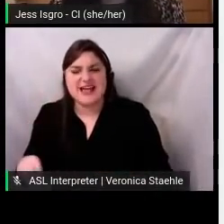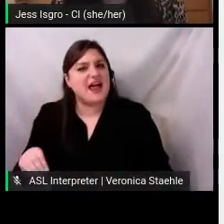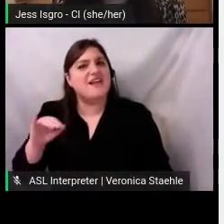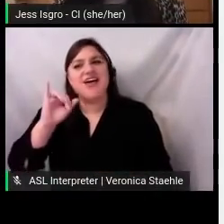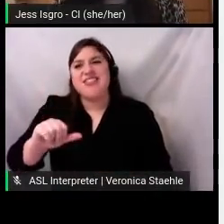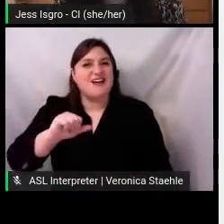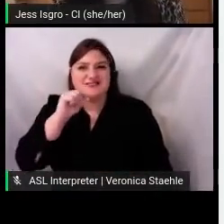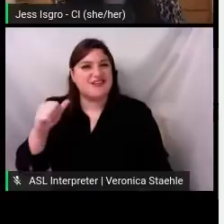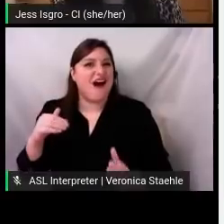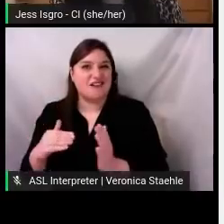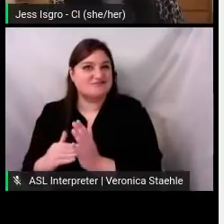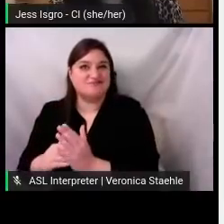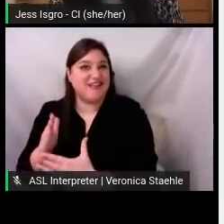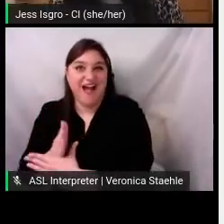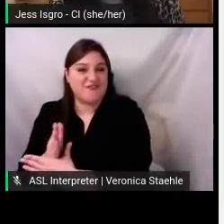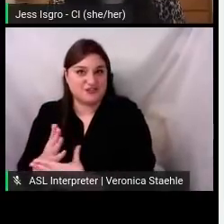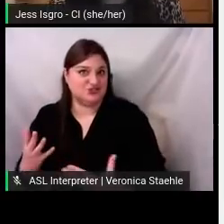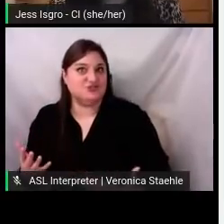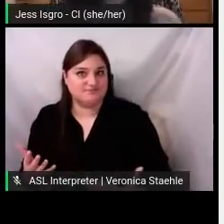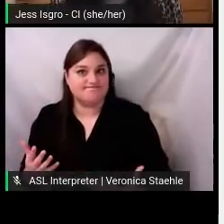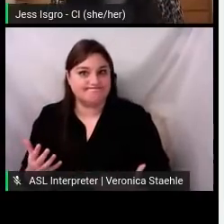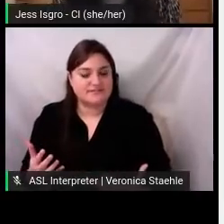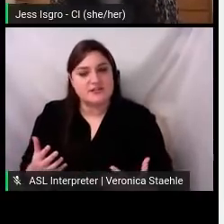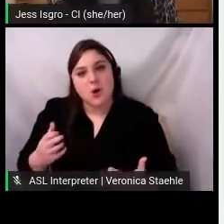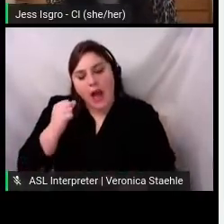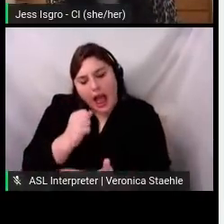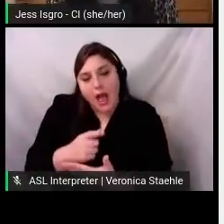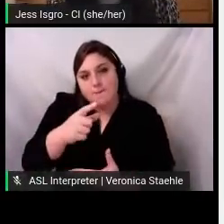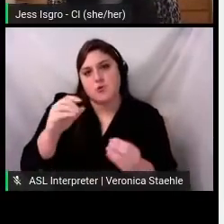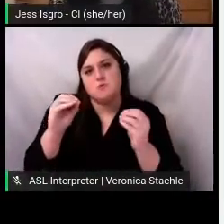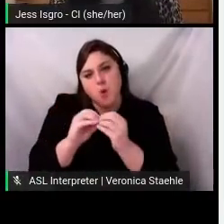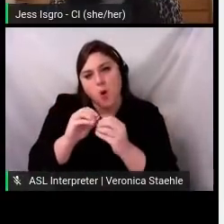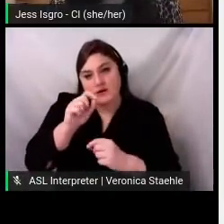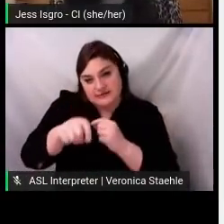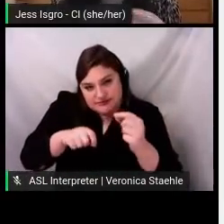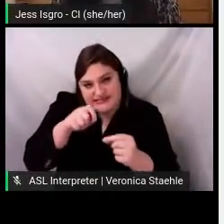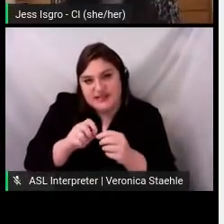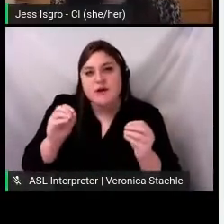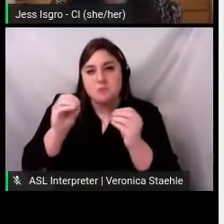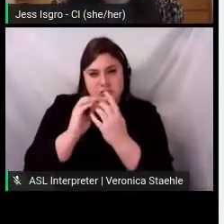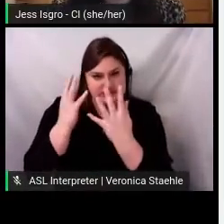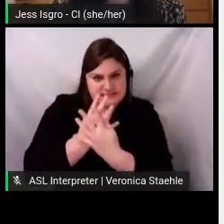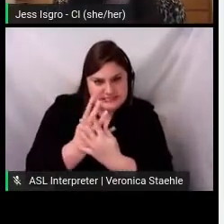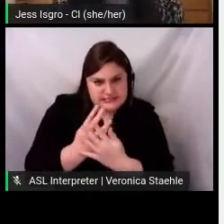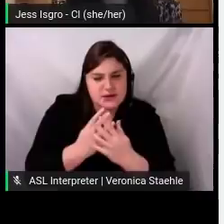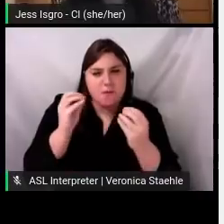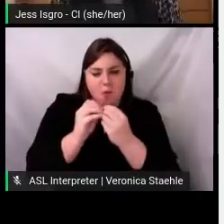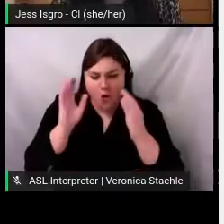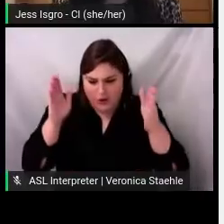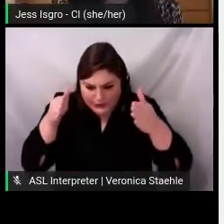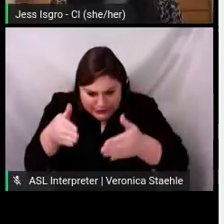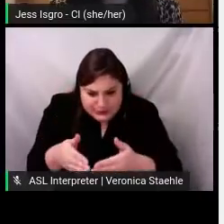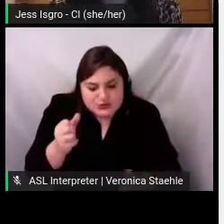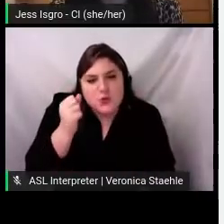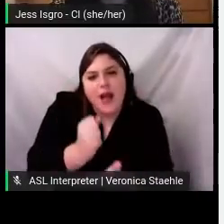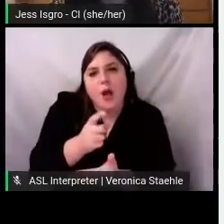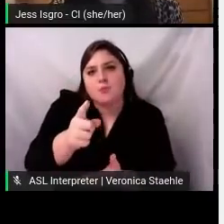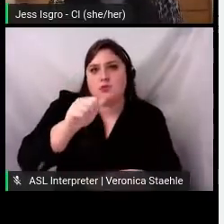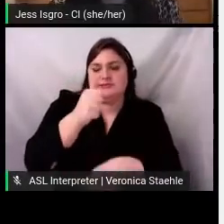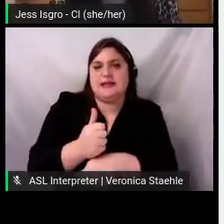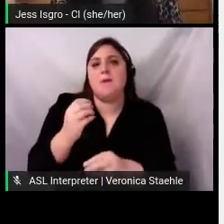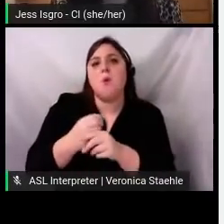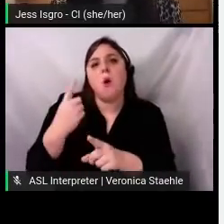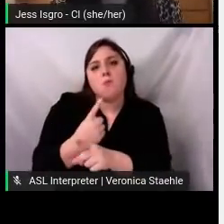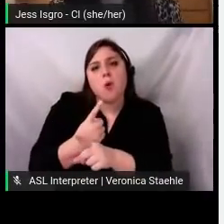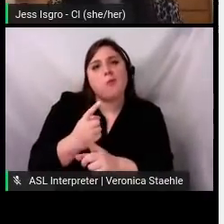usually at 5%. So it just lets you get a little bit more granular so that you can set expectations for yourself and stronger benchmarks for yourself so that